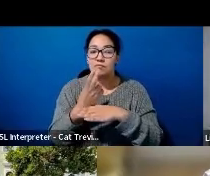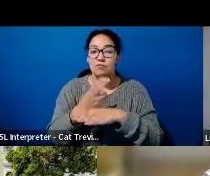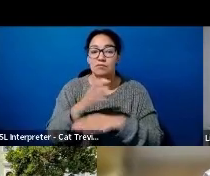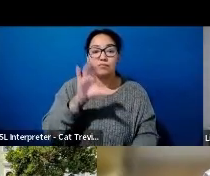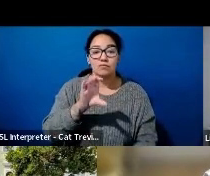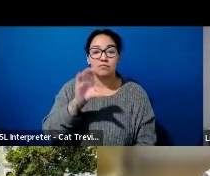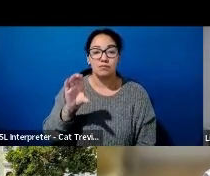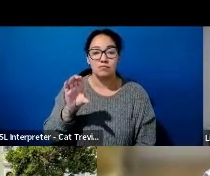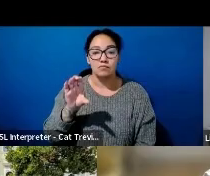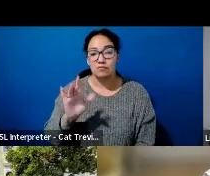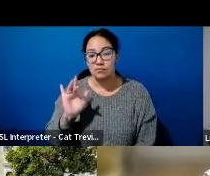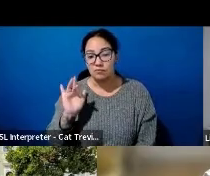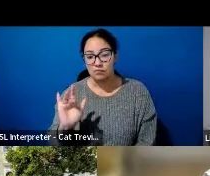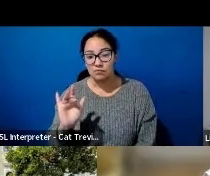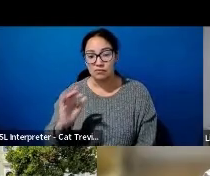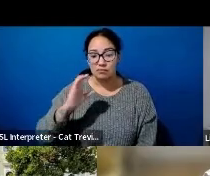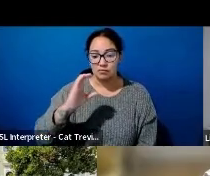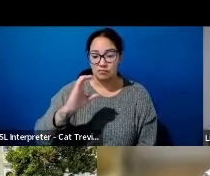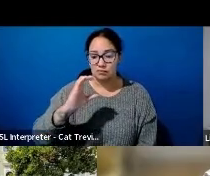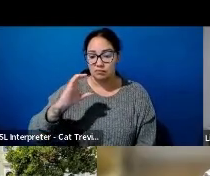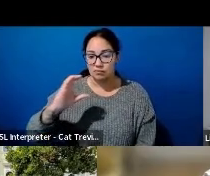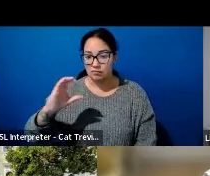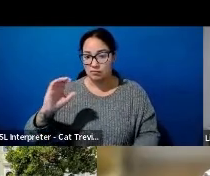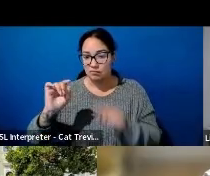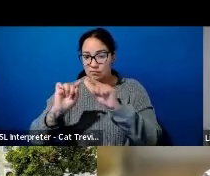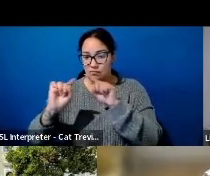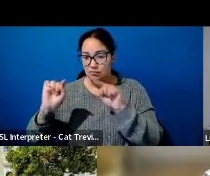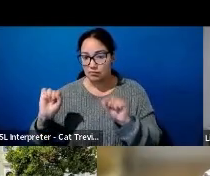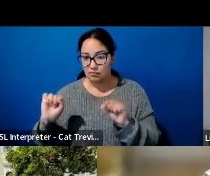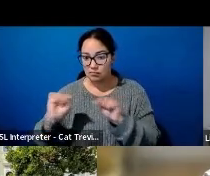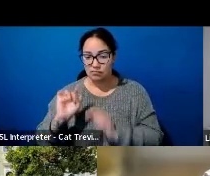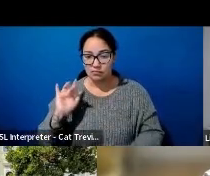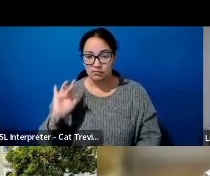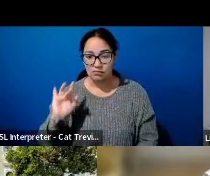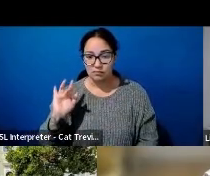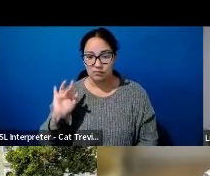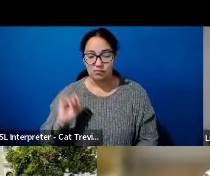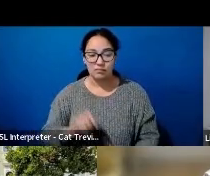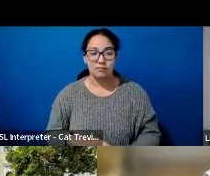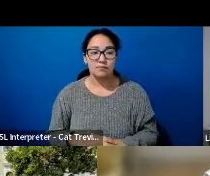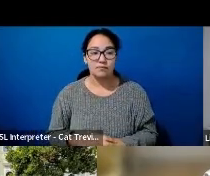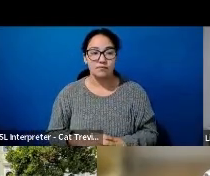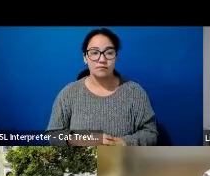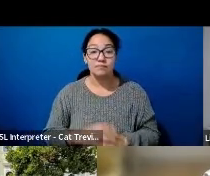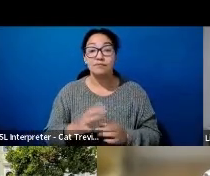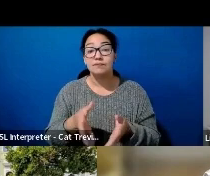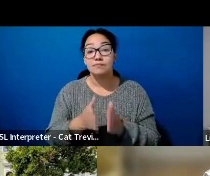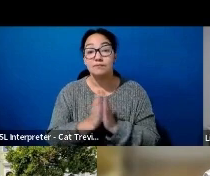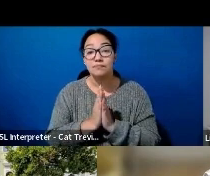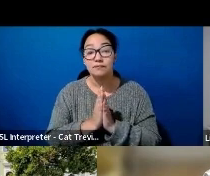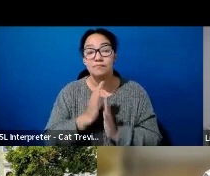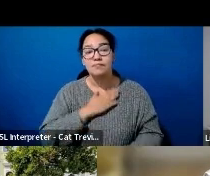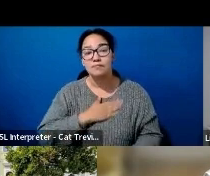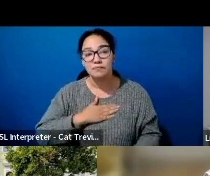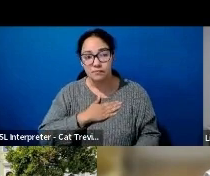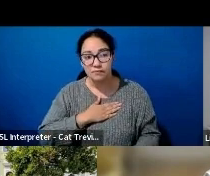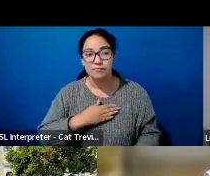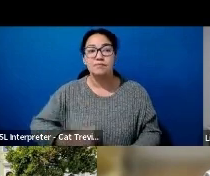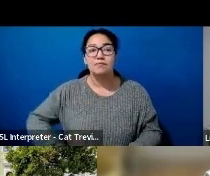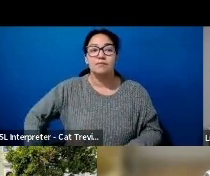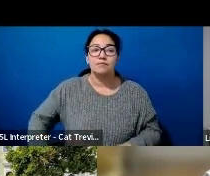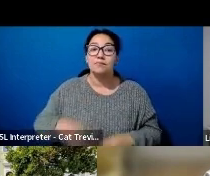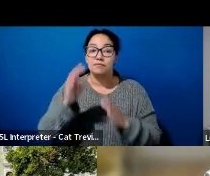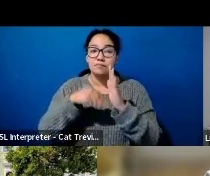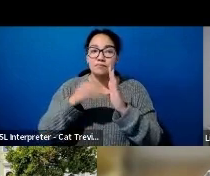captioning, click on the CC button. We'll ask that you complete a handful of brief